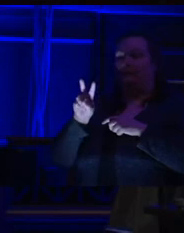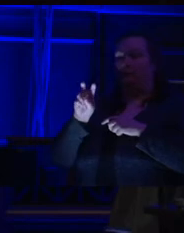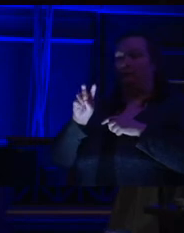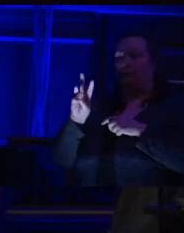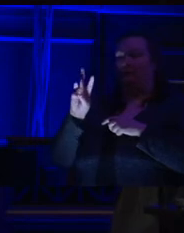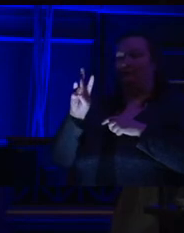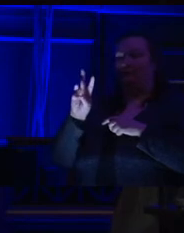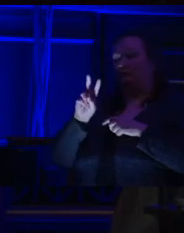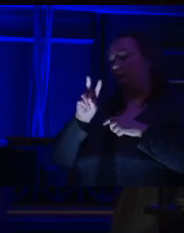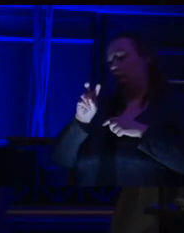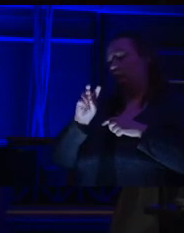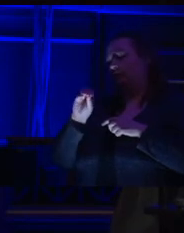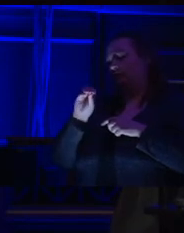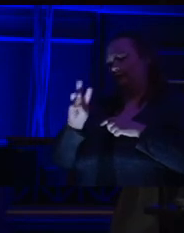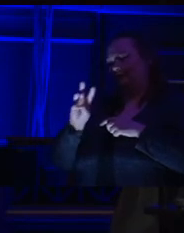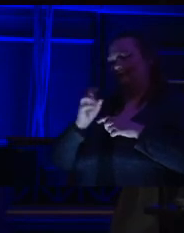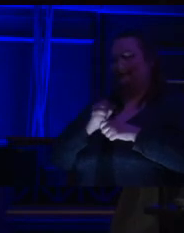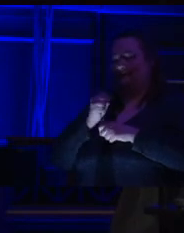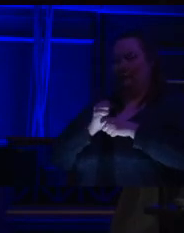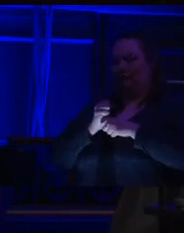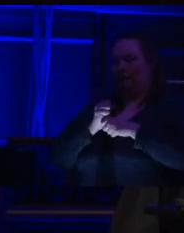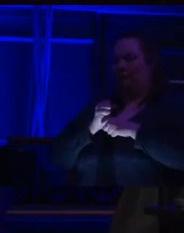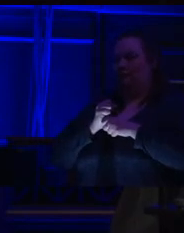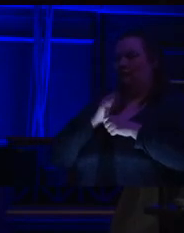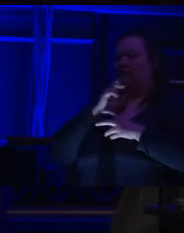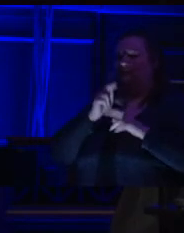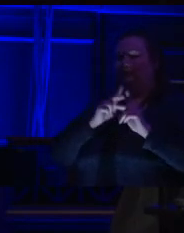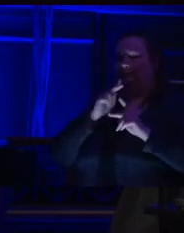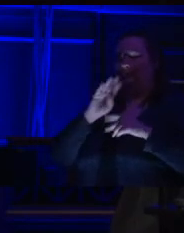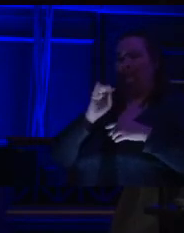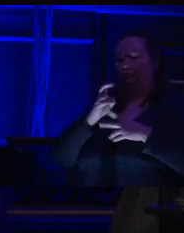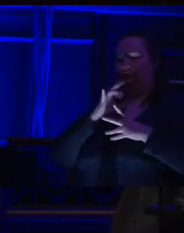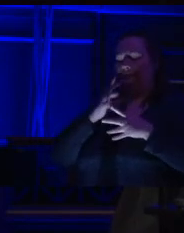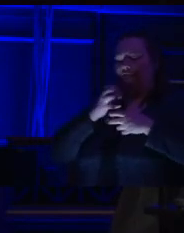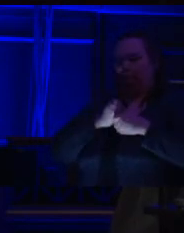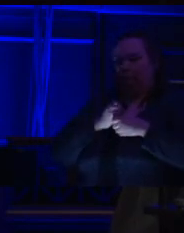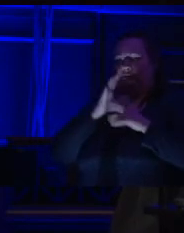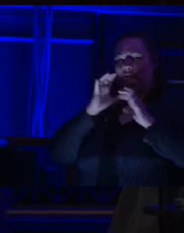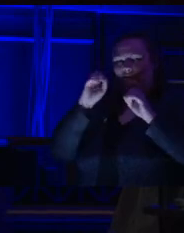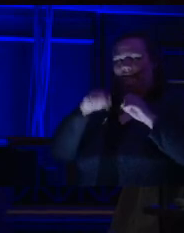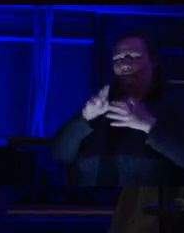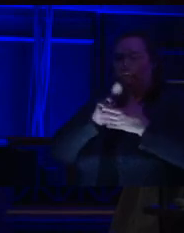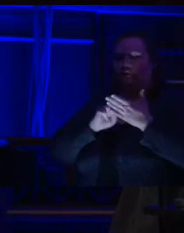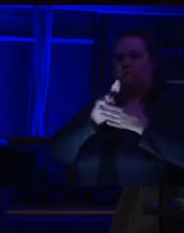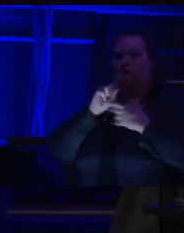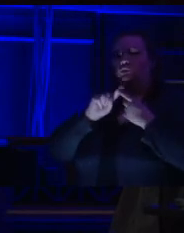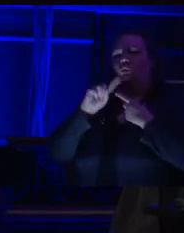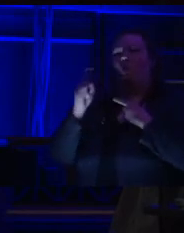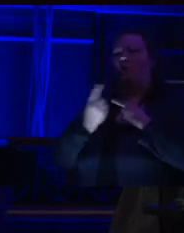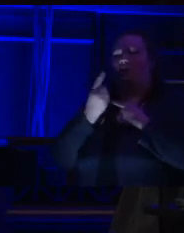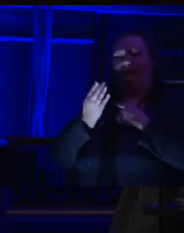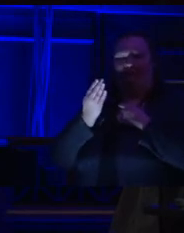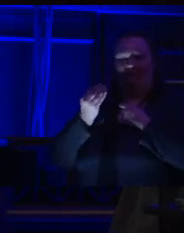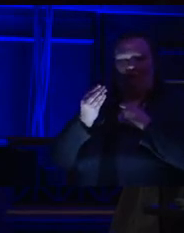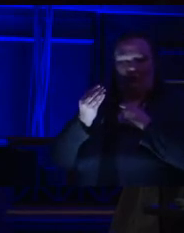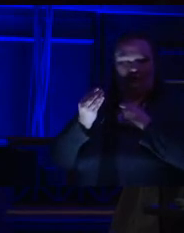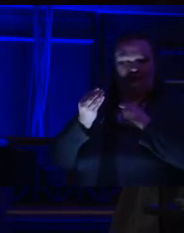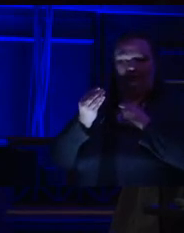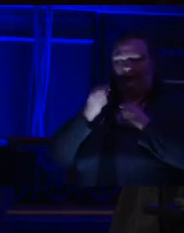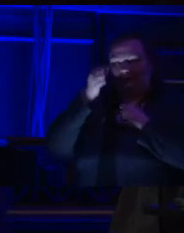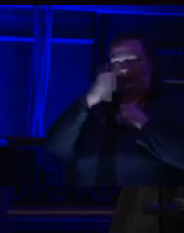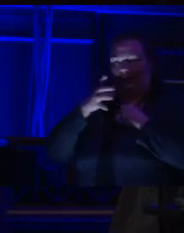206 years, the people of Michigan has entrusted the presidency of this university to only 14 men and